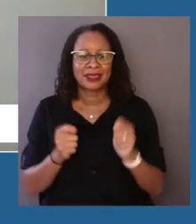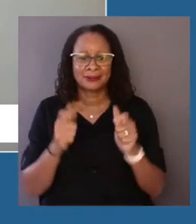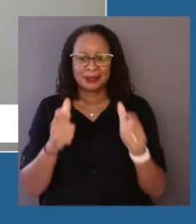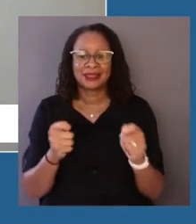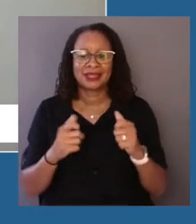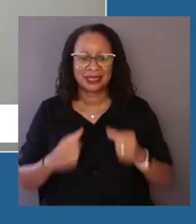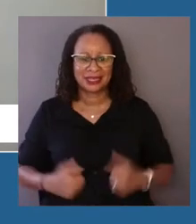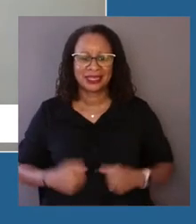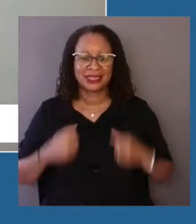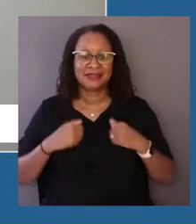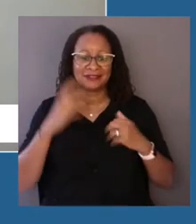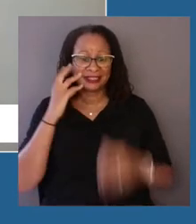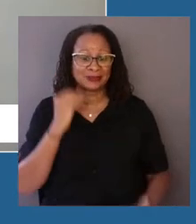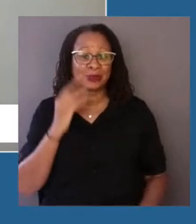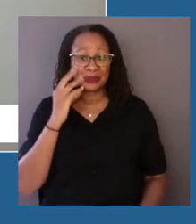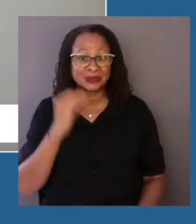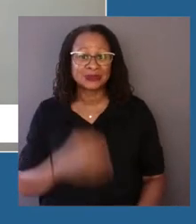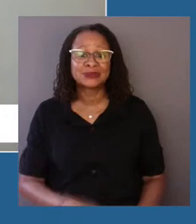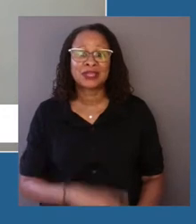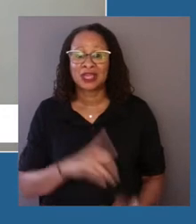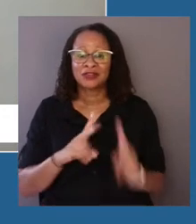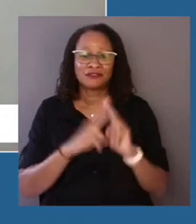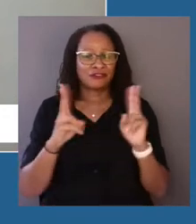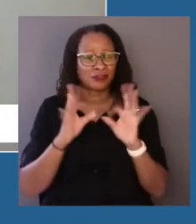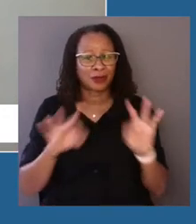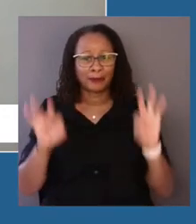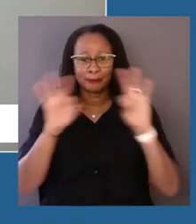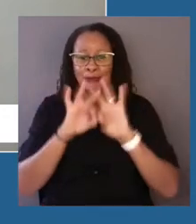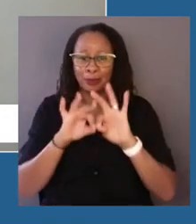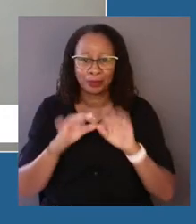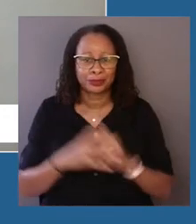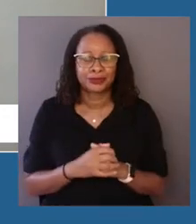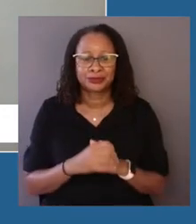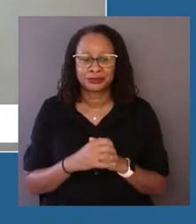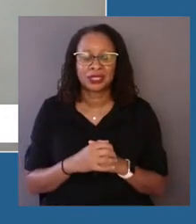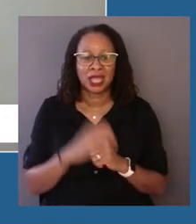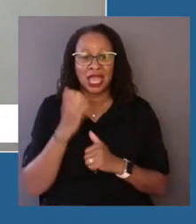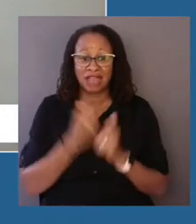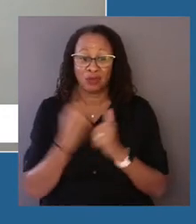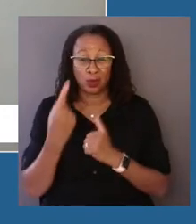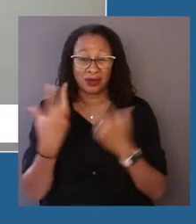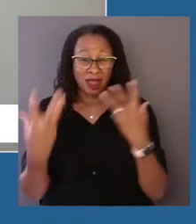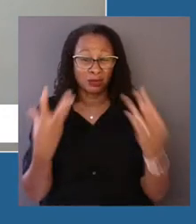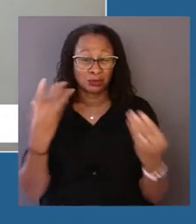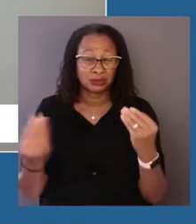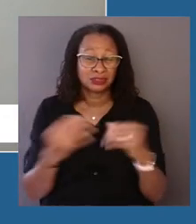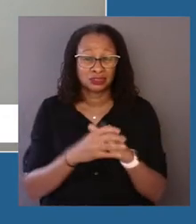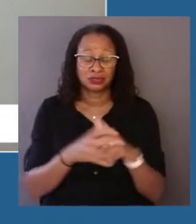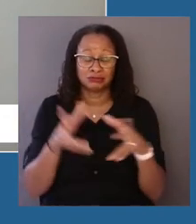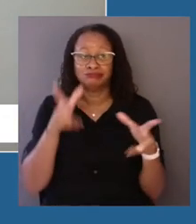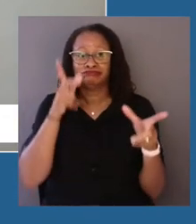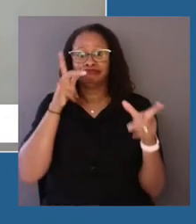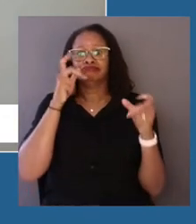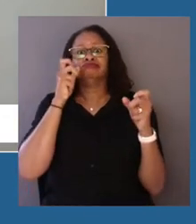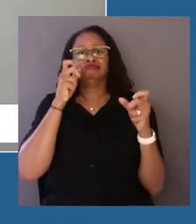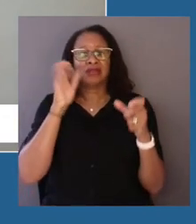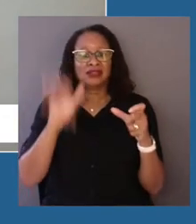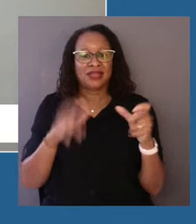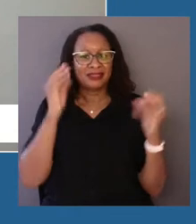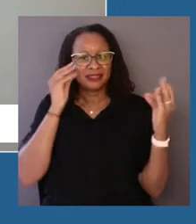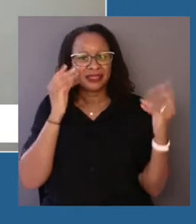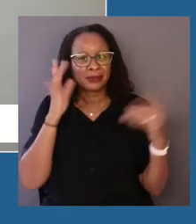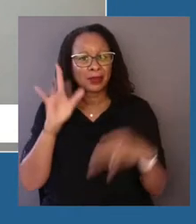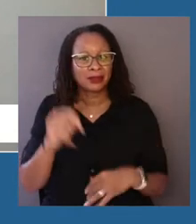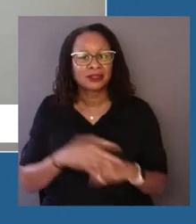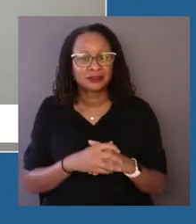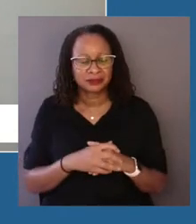experiences. Really important. Everyone out there, really important to take that in and think about it